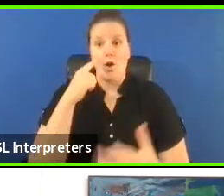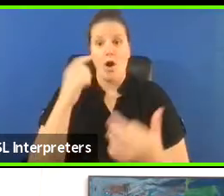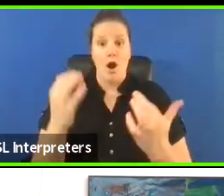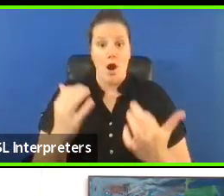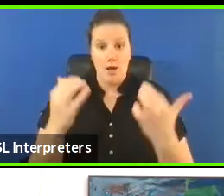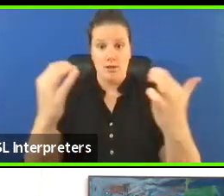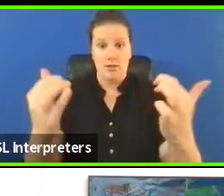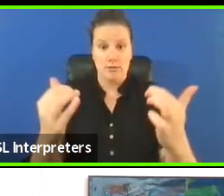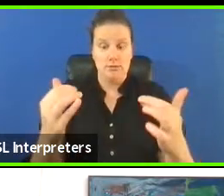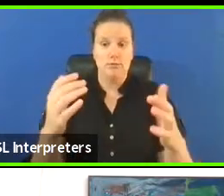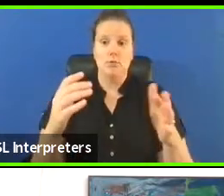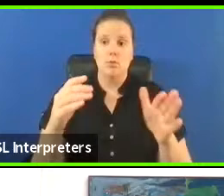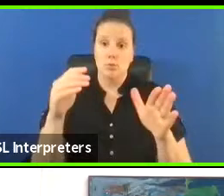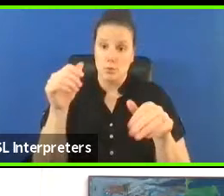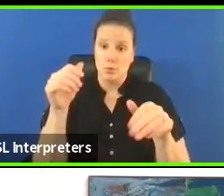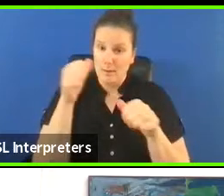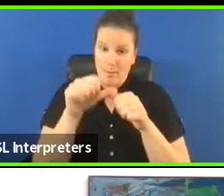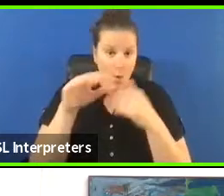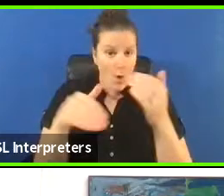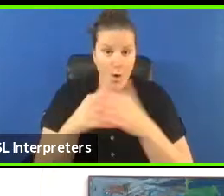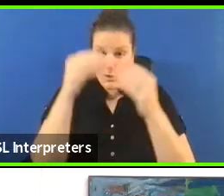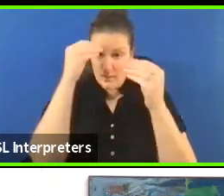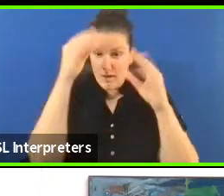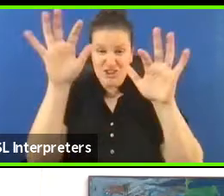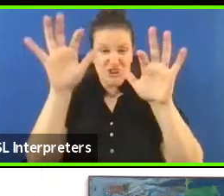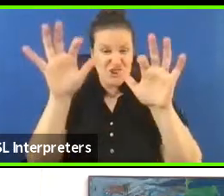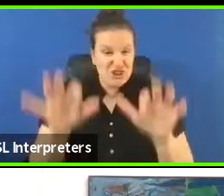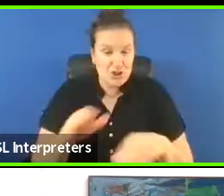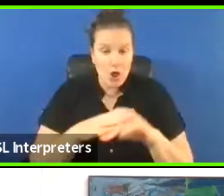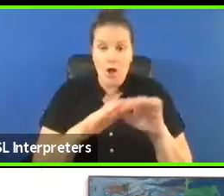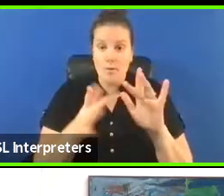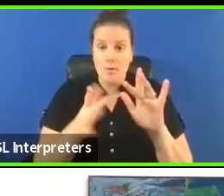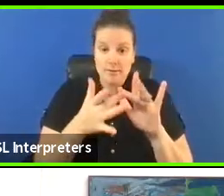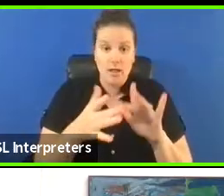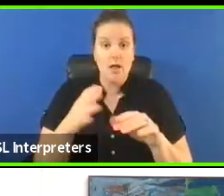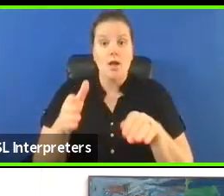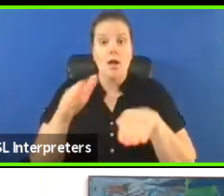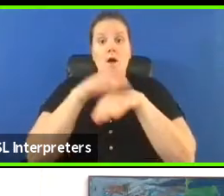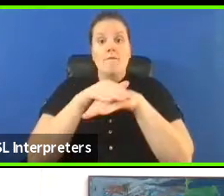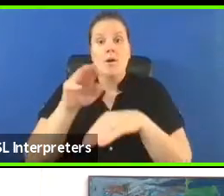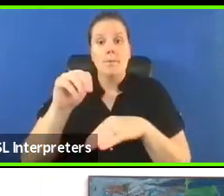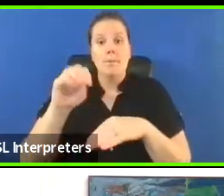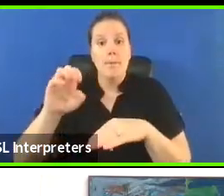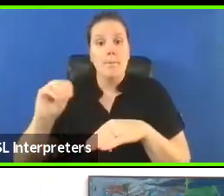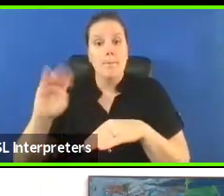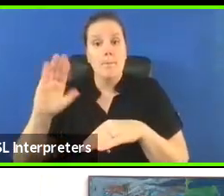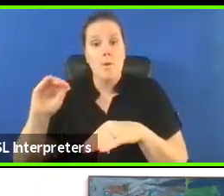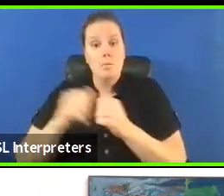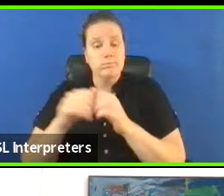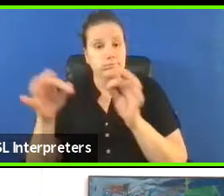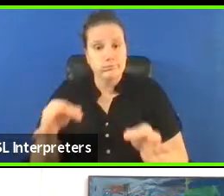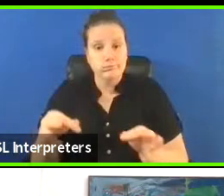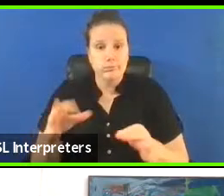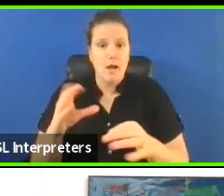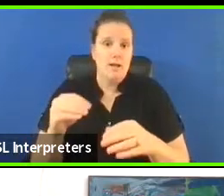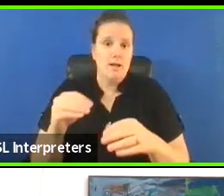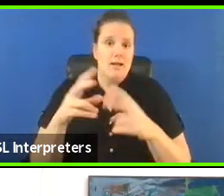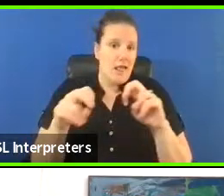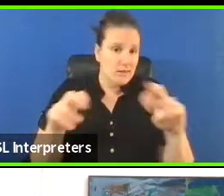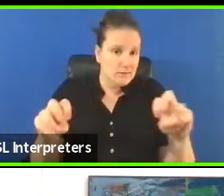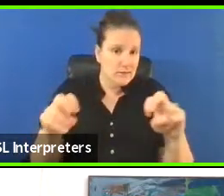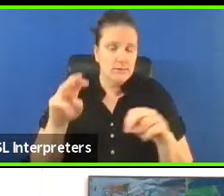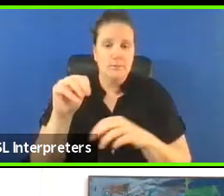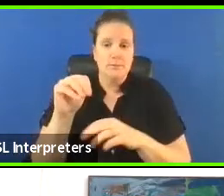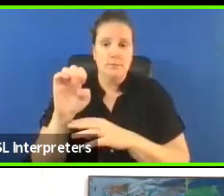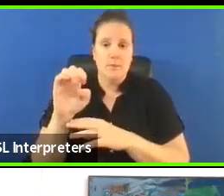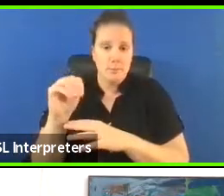remember all of this information is posted on the website, both the cover memo with the explanation as well as the analysis memos. And I